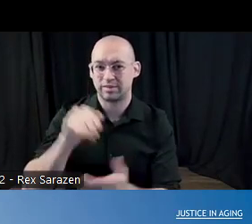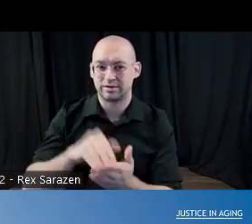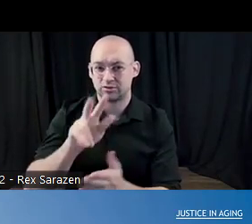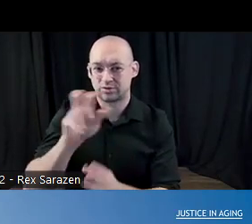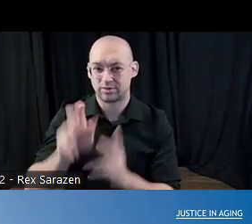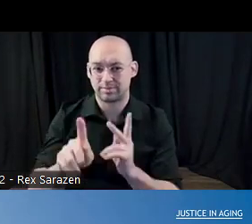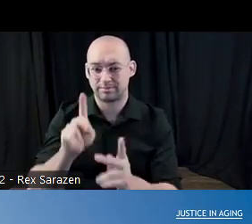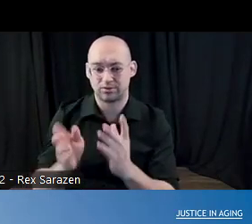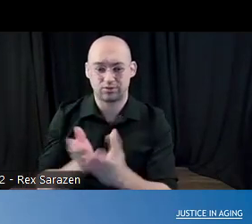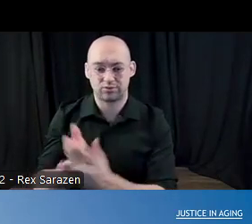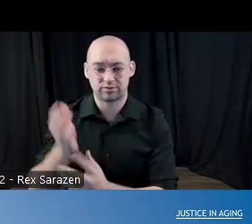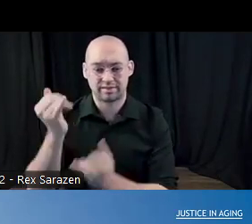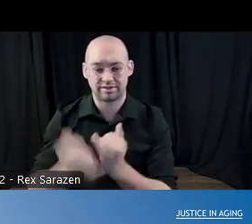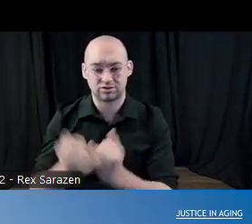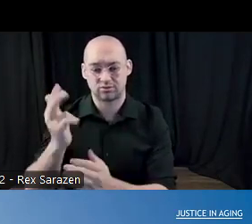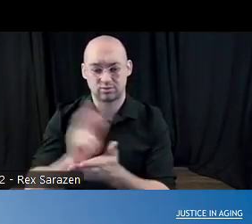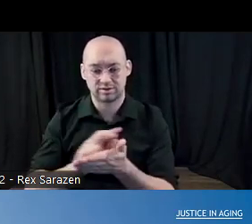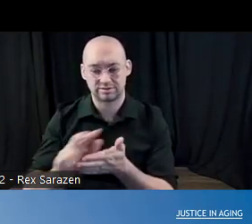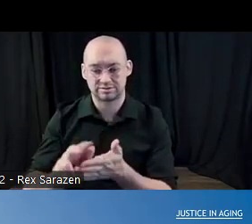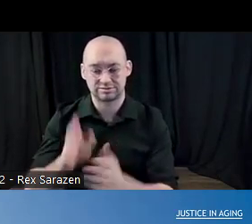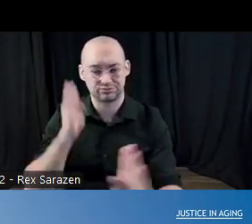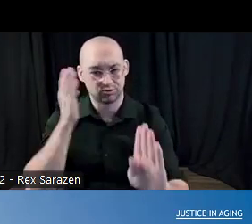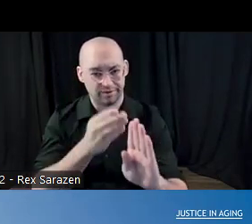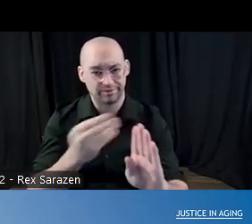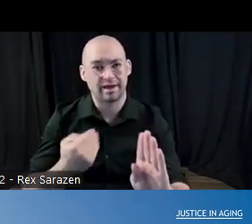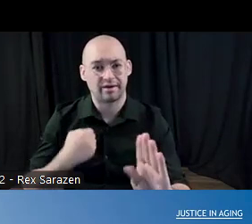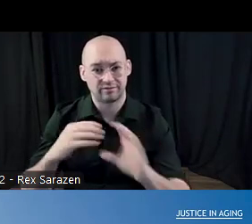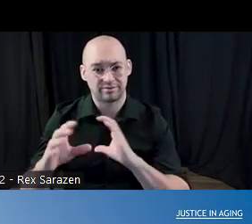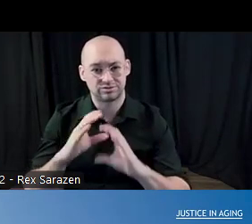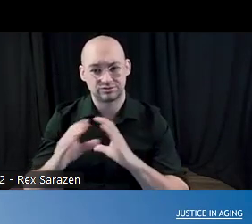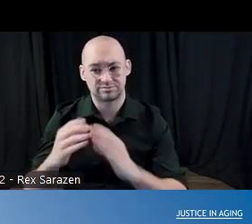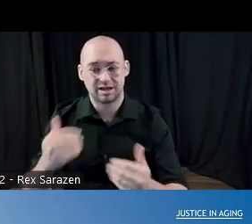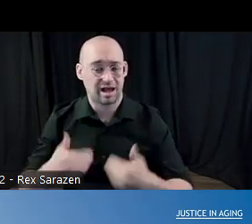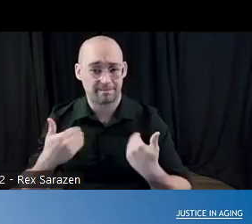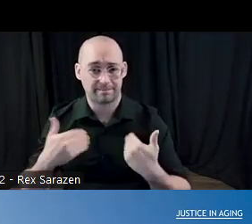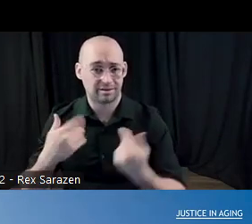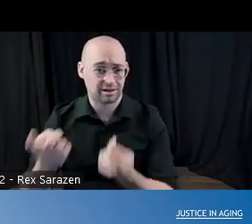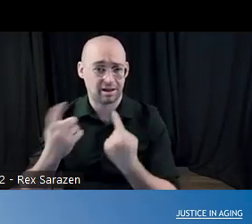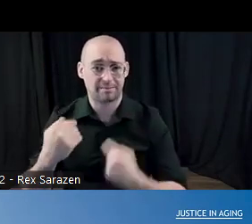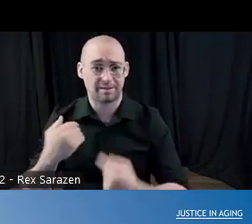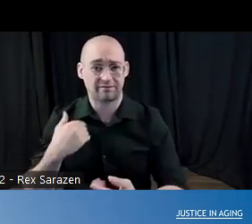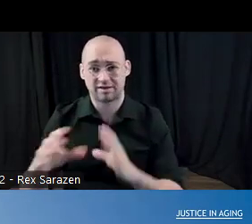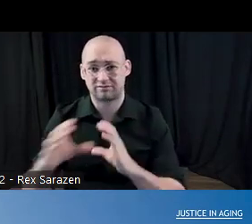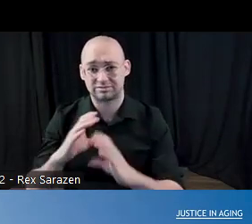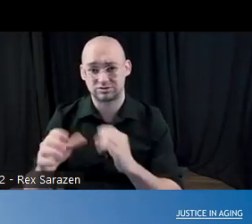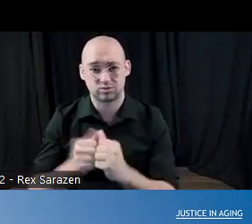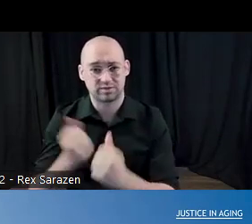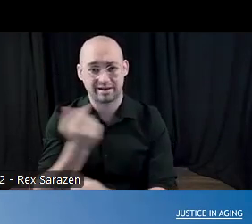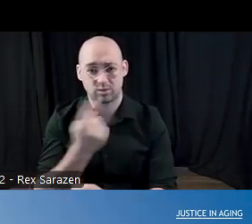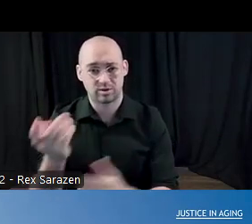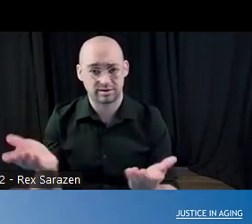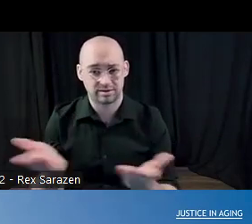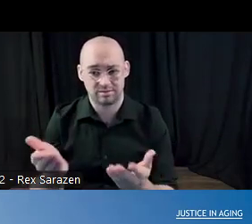last 3 weeks. That's directly I've had that conversation, and I'm happy to come and have that conversation with anybody here or